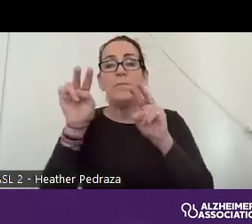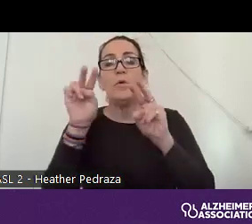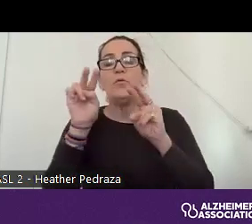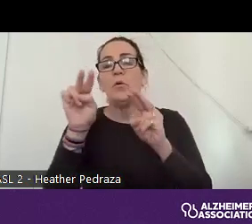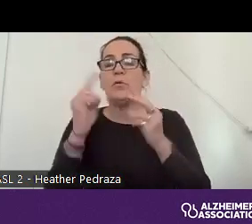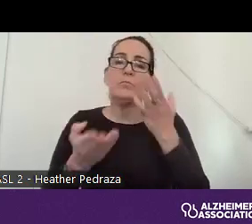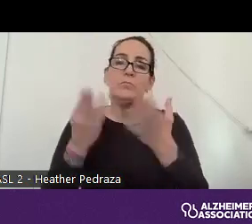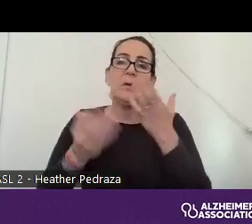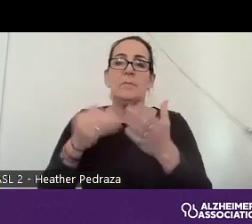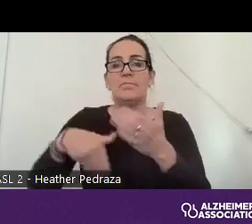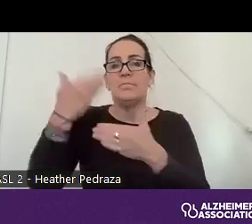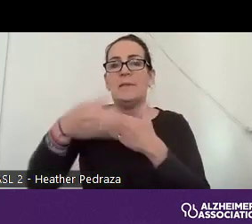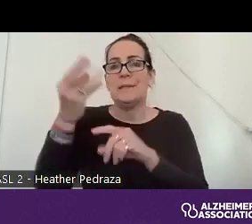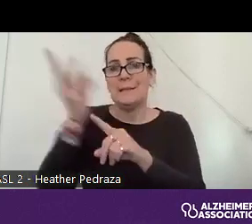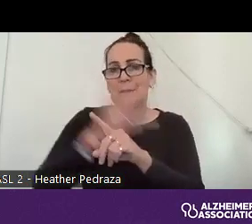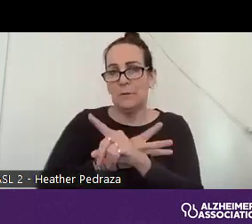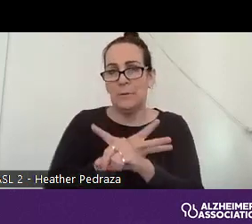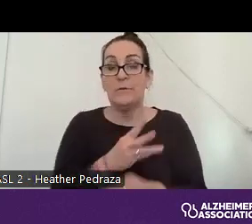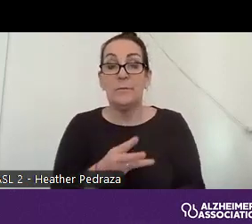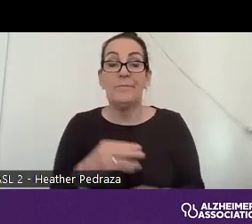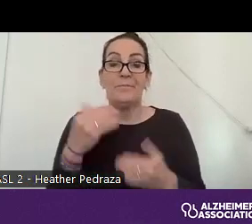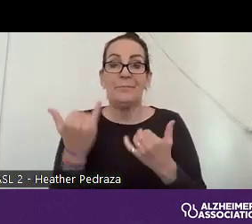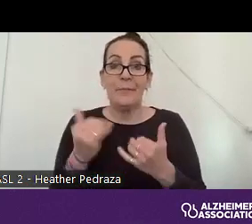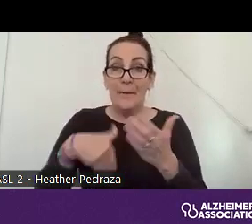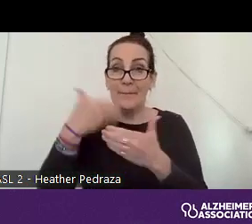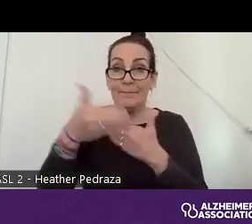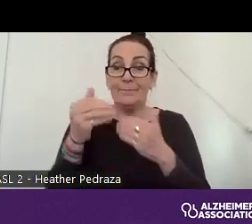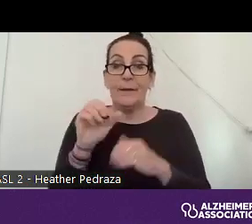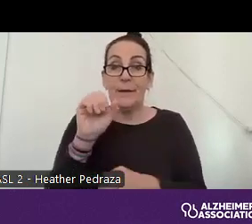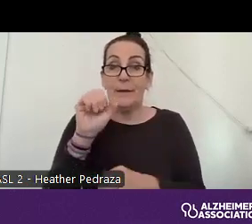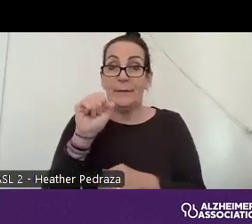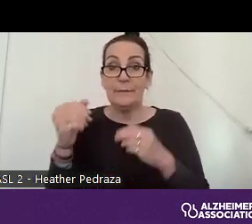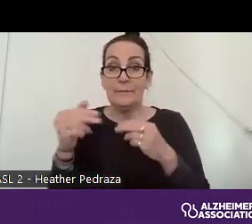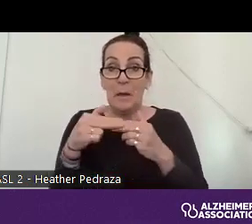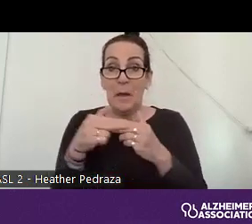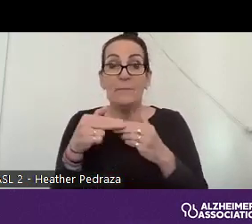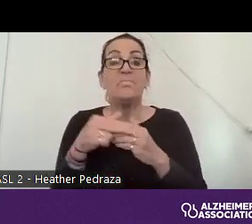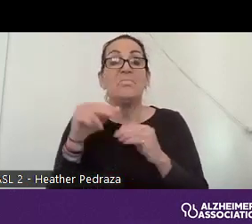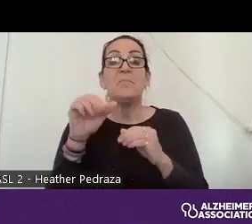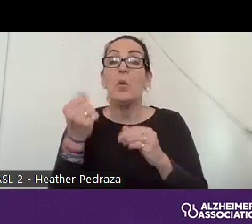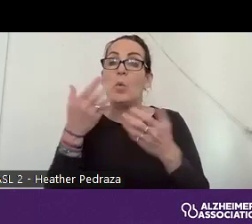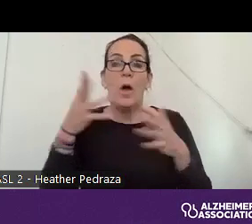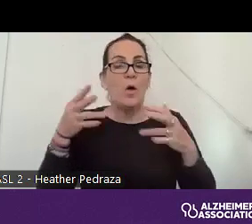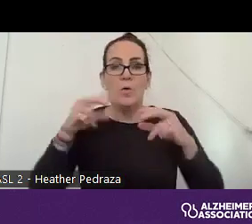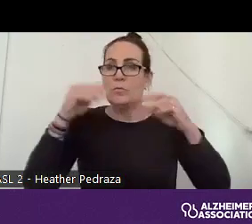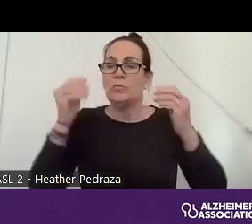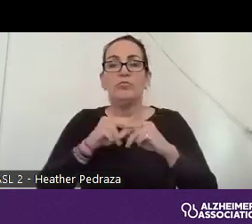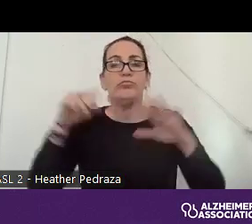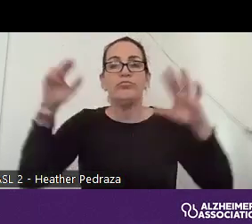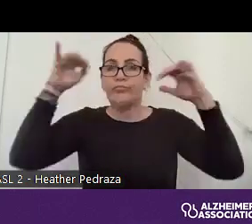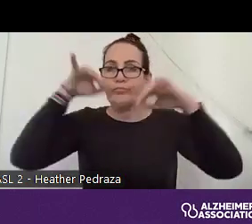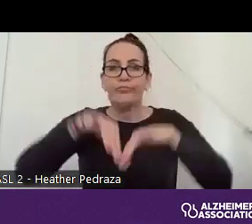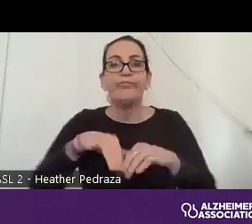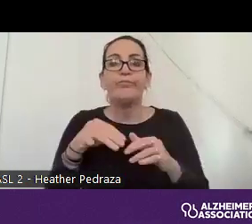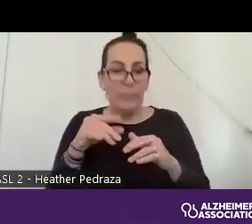so months. So if we go to the next slide, and we're just going to dive right in. I know you heard